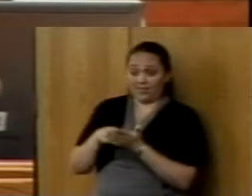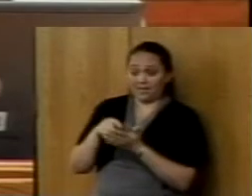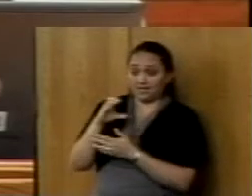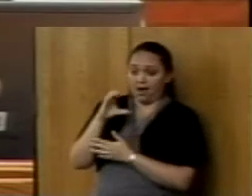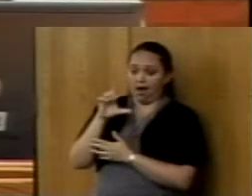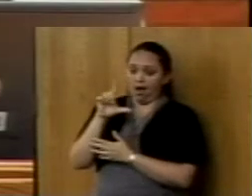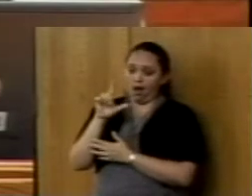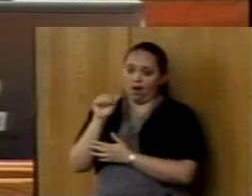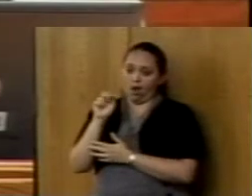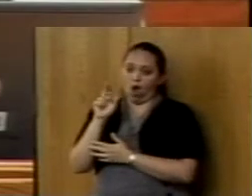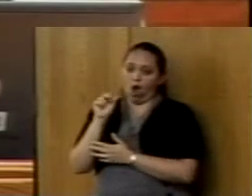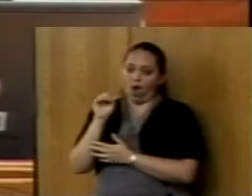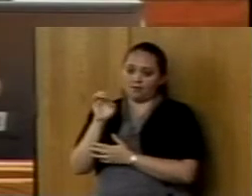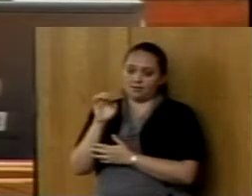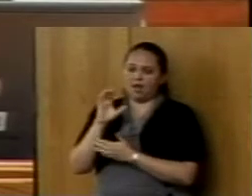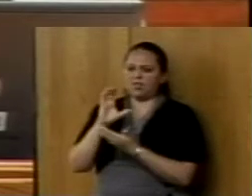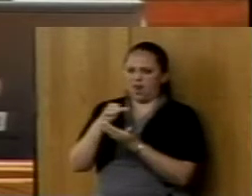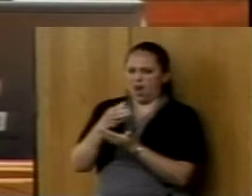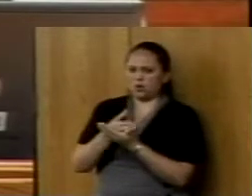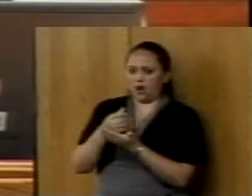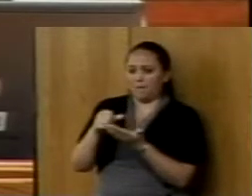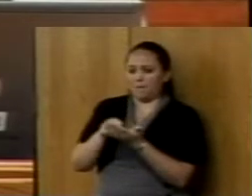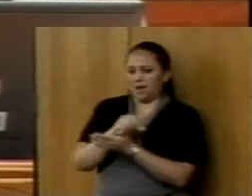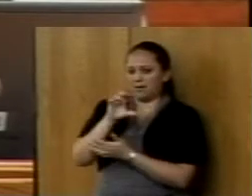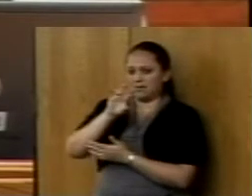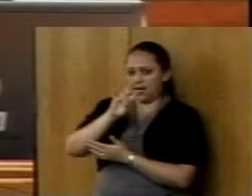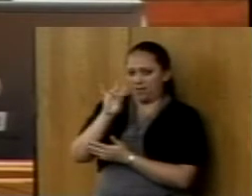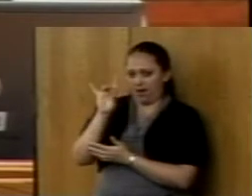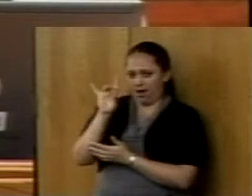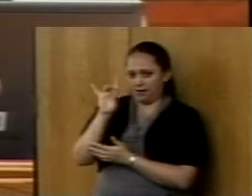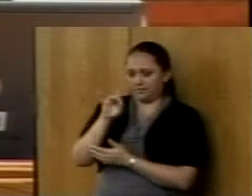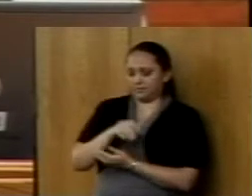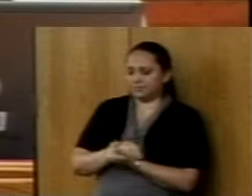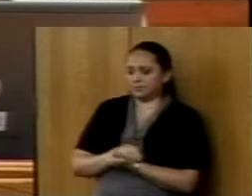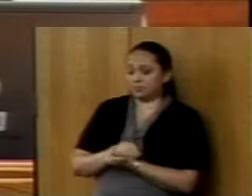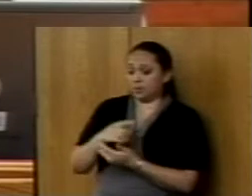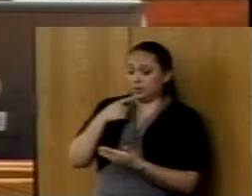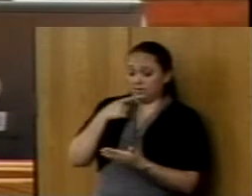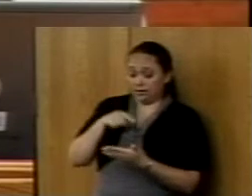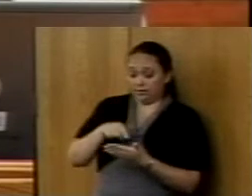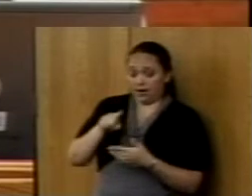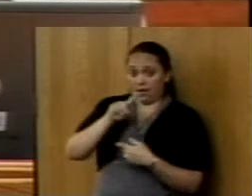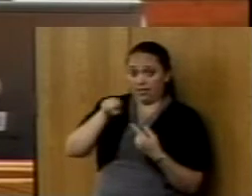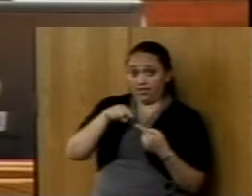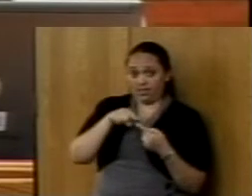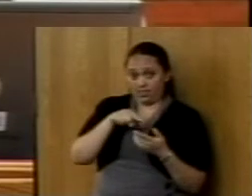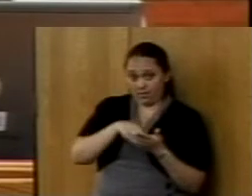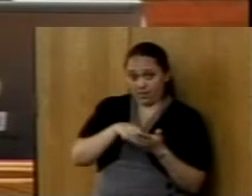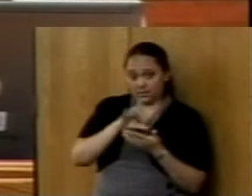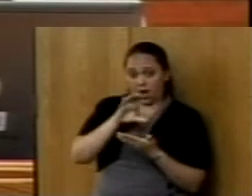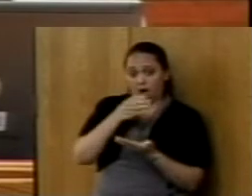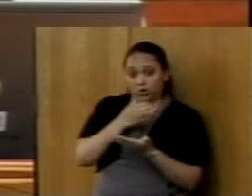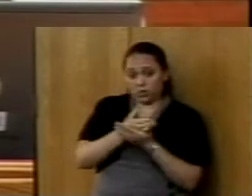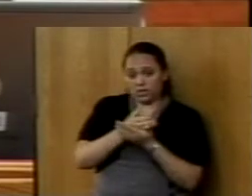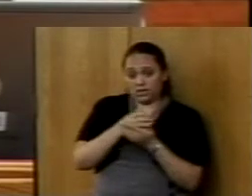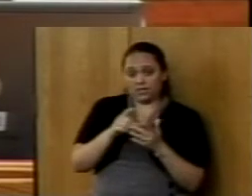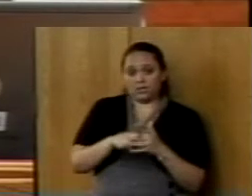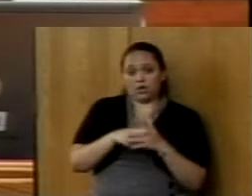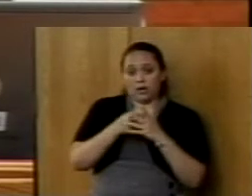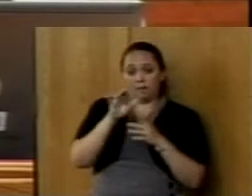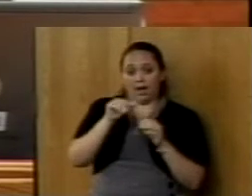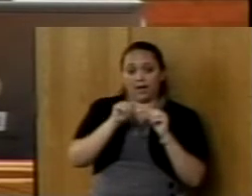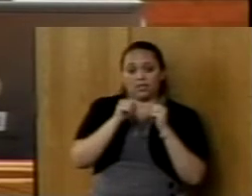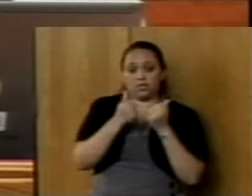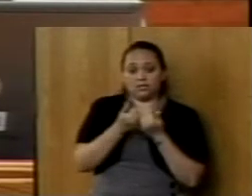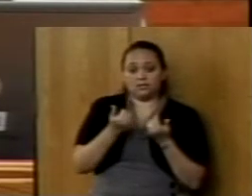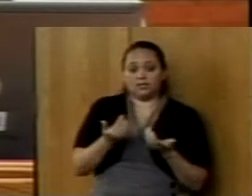clause on this contract on page 78, where it says this contract is executed by agency subject